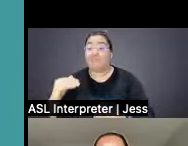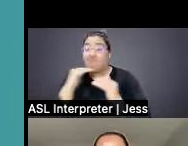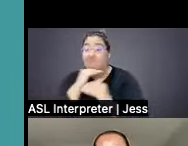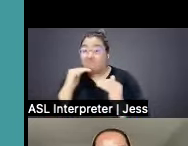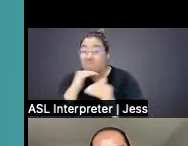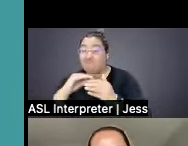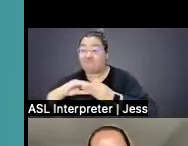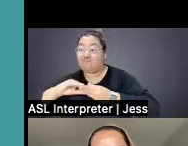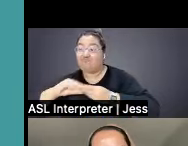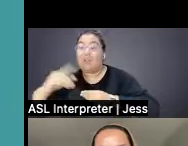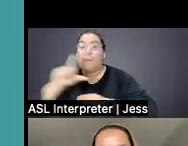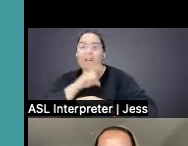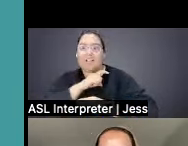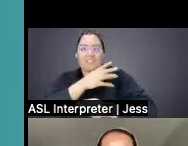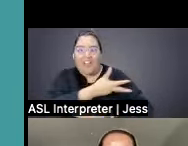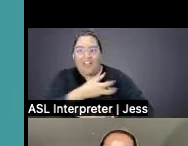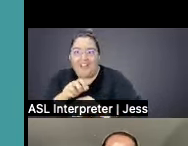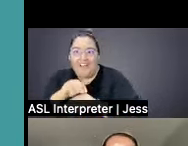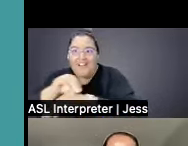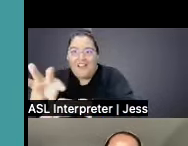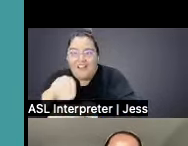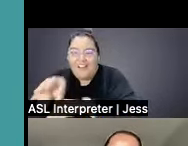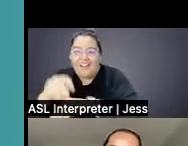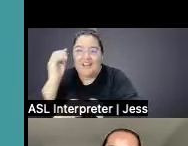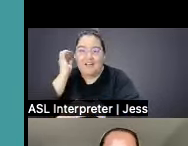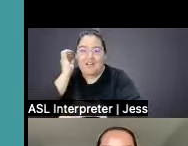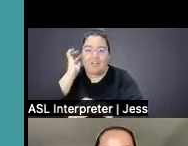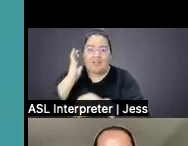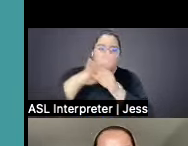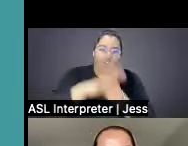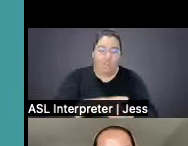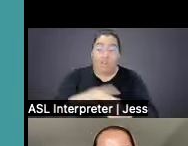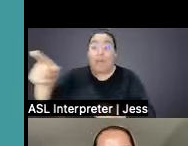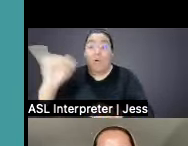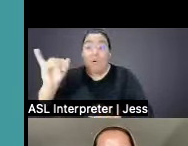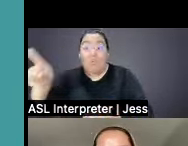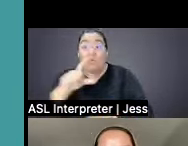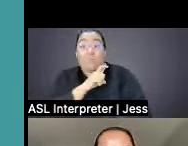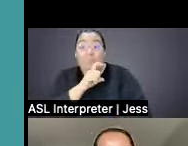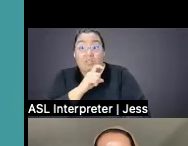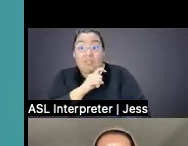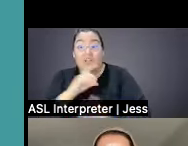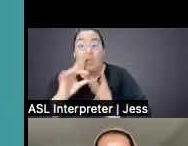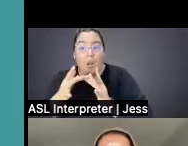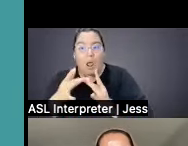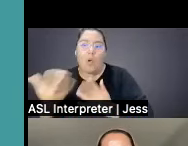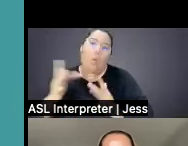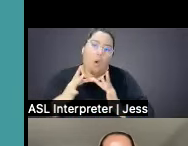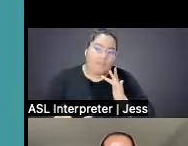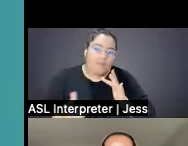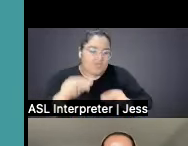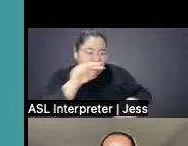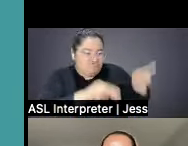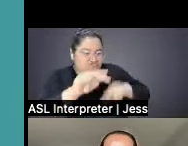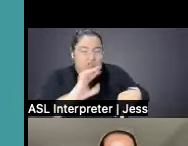police threatens our movements and the ways police surveil our movements on and offline. In May 2022, I